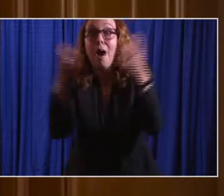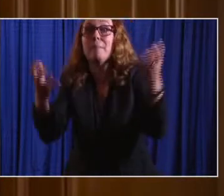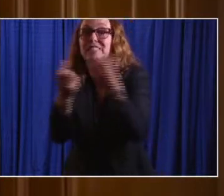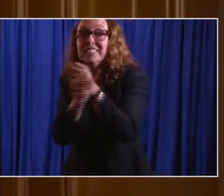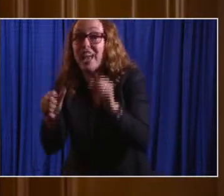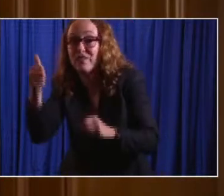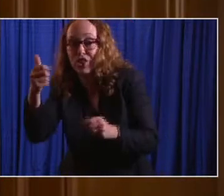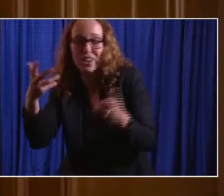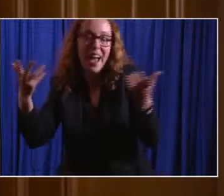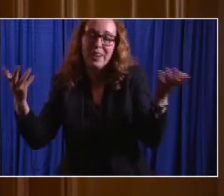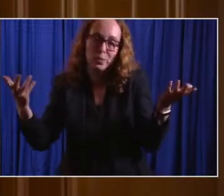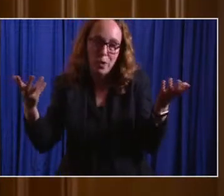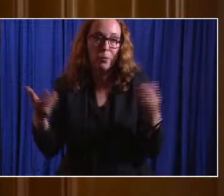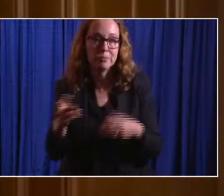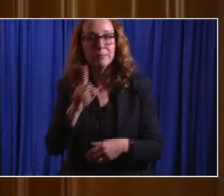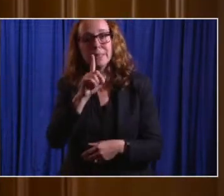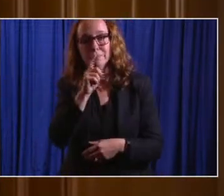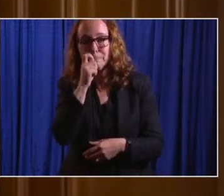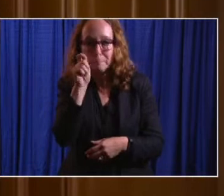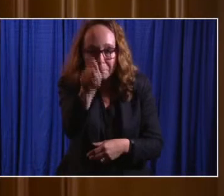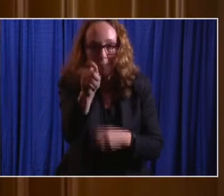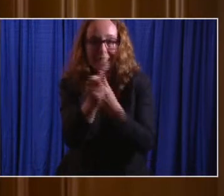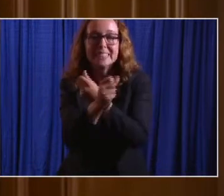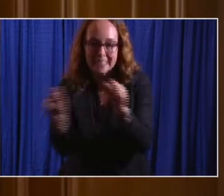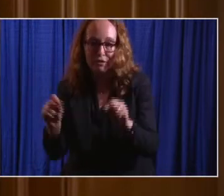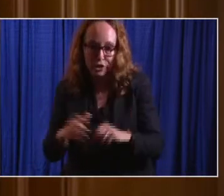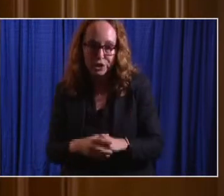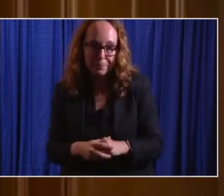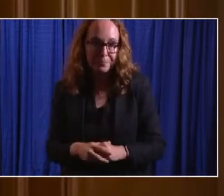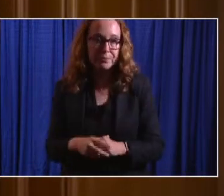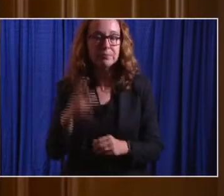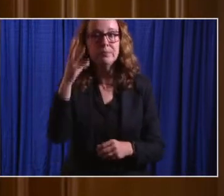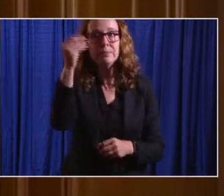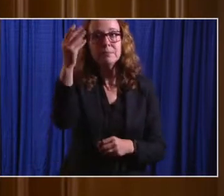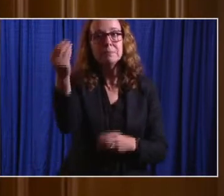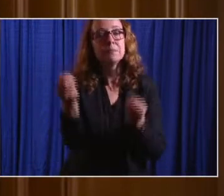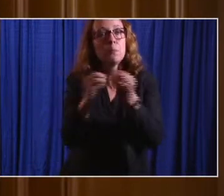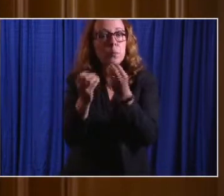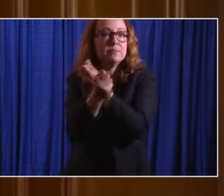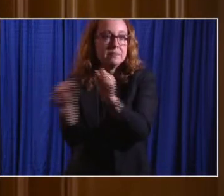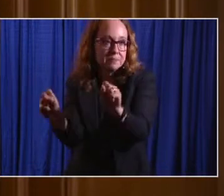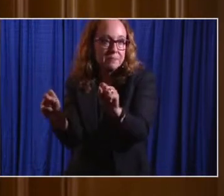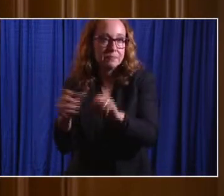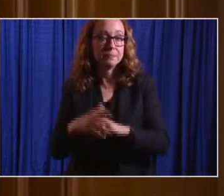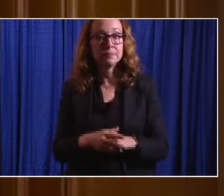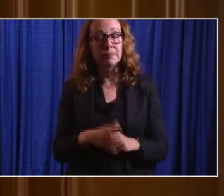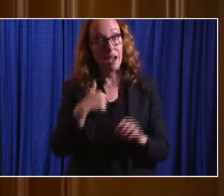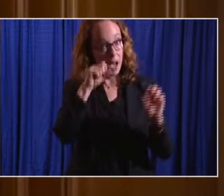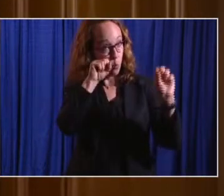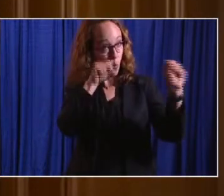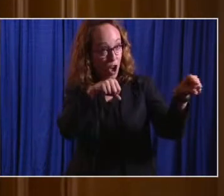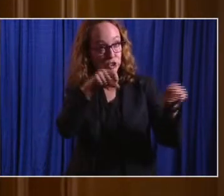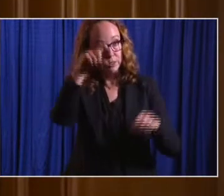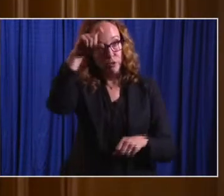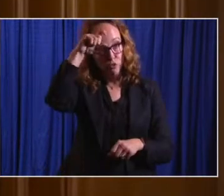that's obviously outside is significant. And, I watch the Reds games, and,